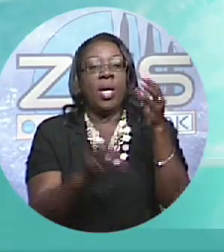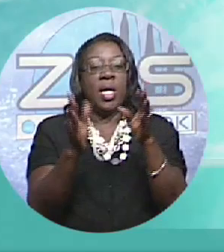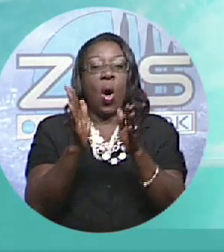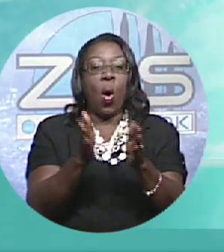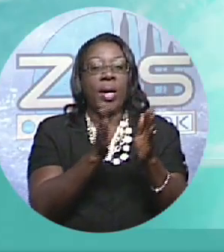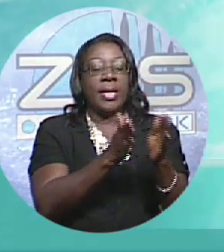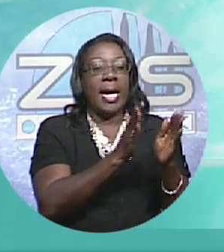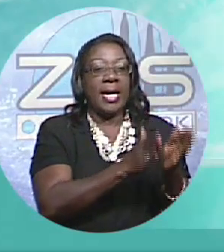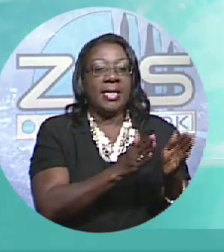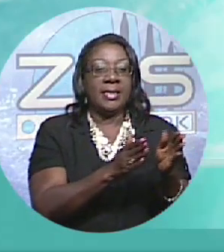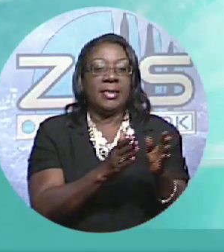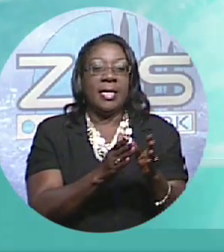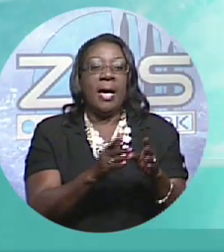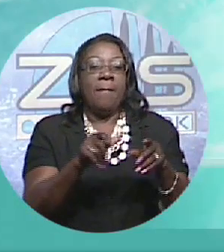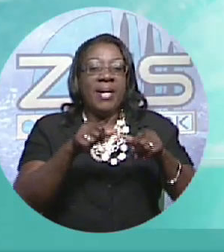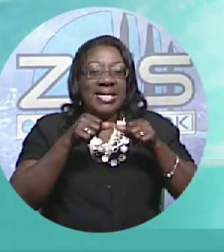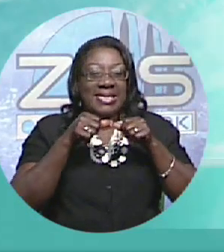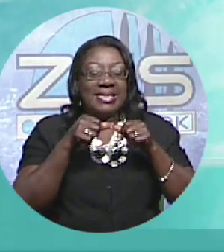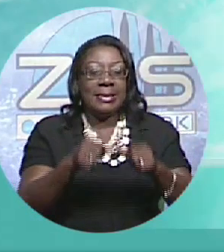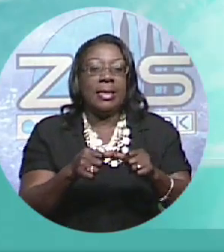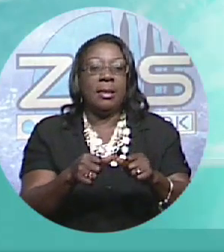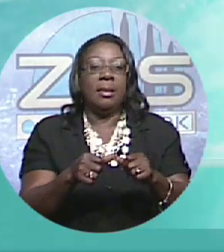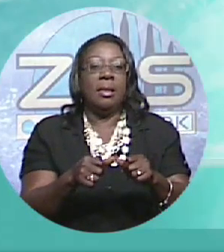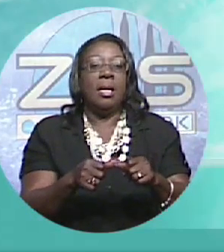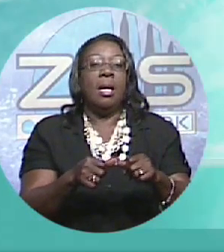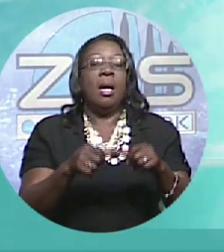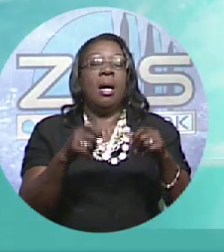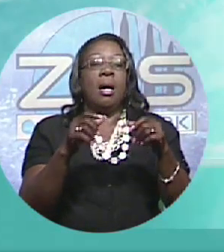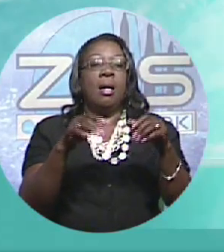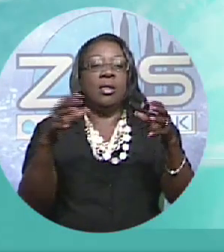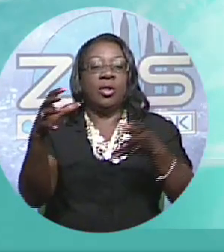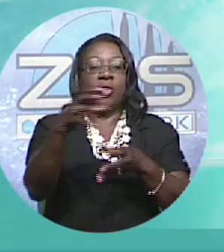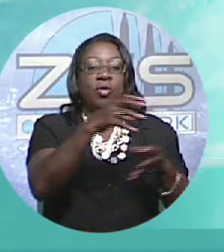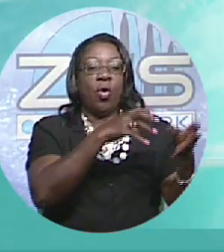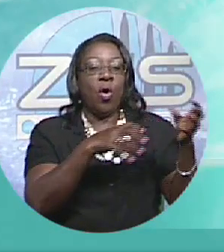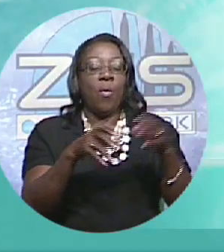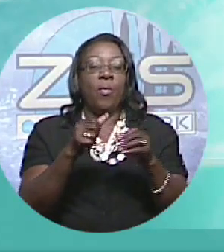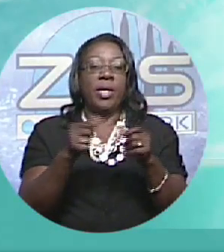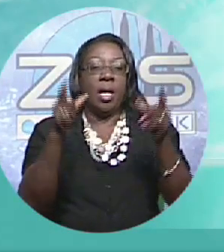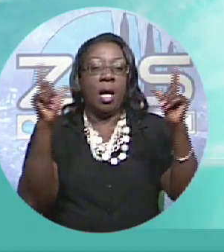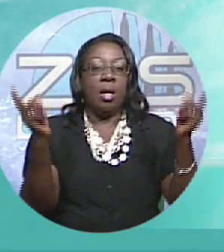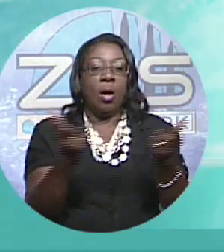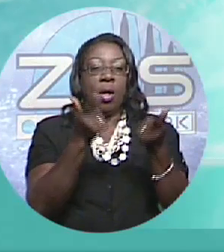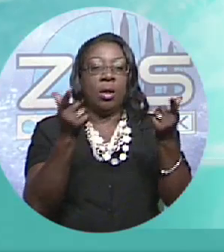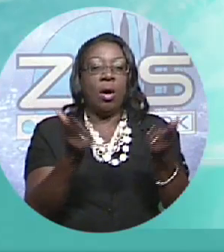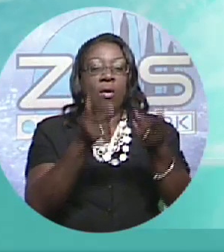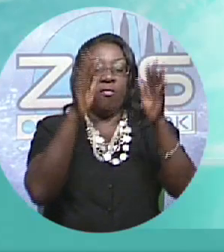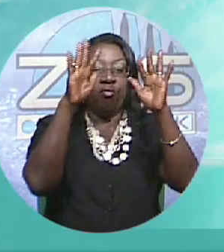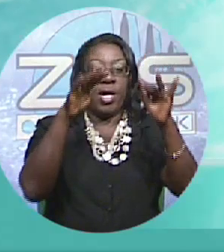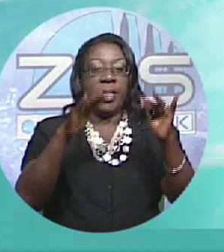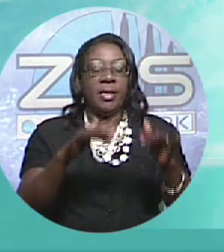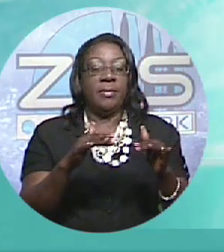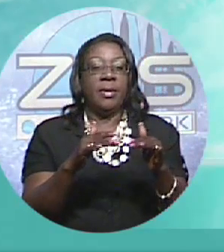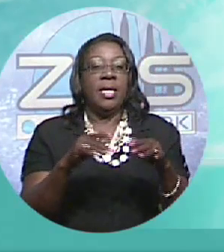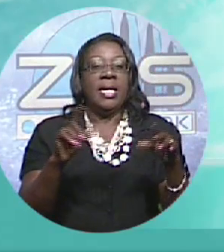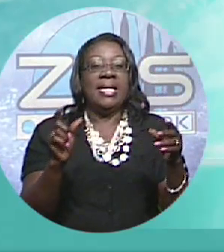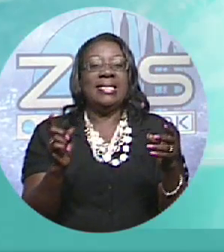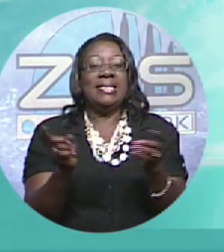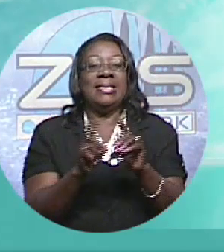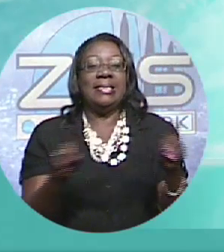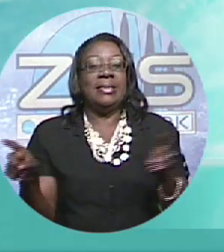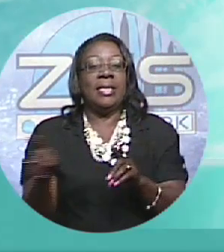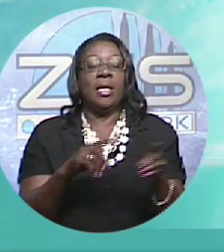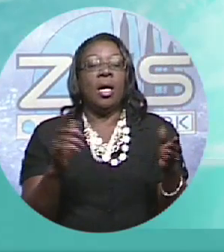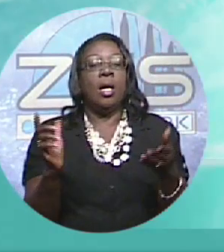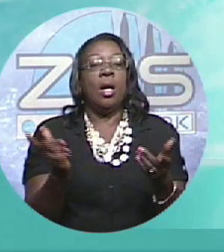mean anything because it is a real water dumper. Yeah, it is actually doing quite a bit. Well, did quite a bit of damage to Dominica,